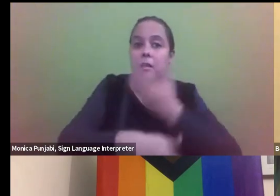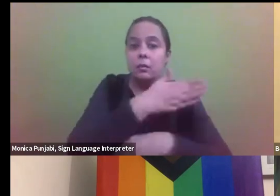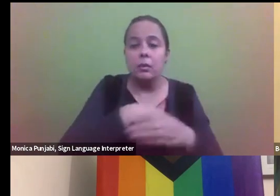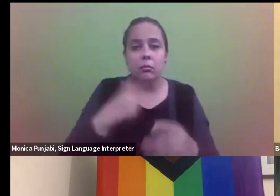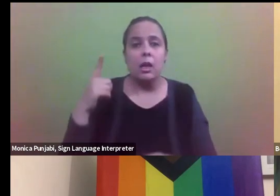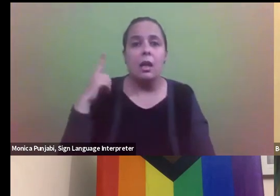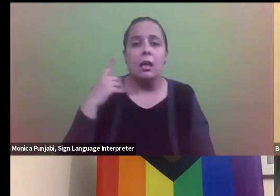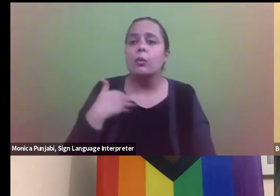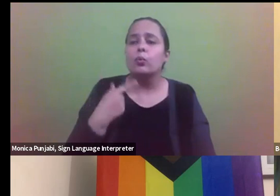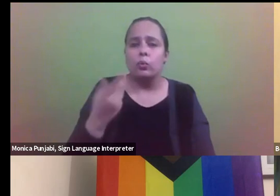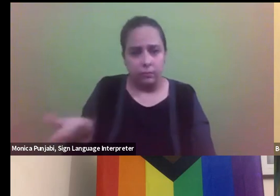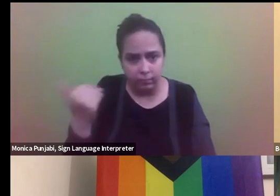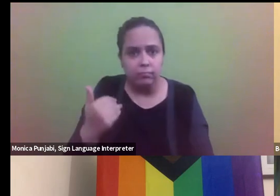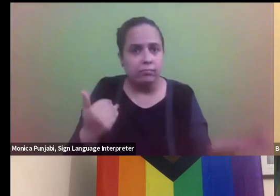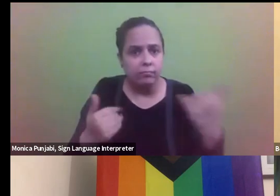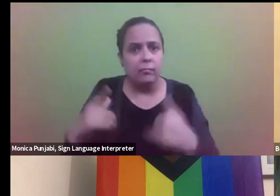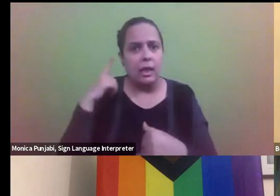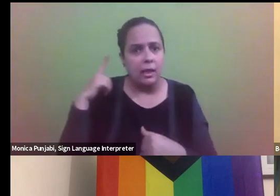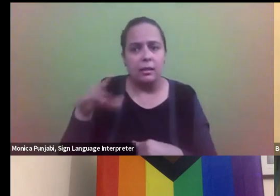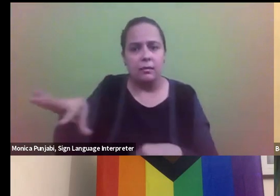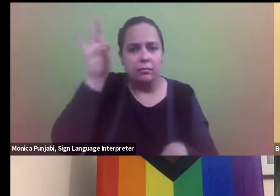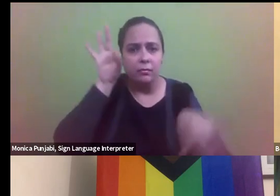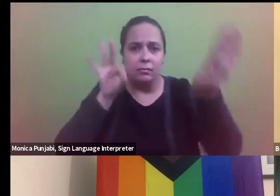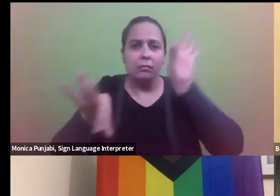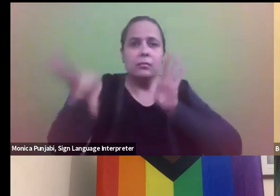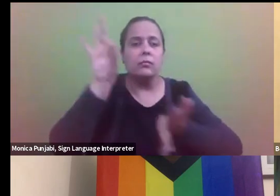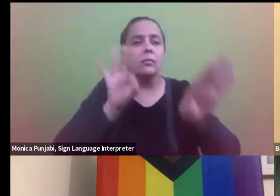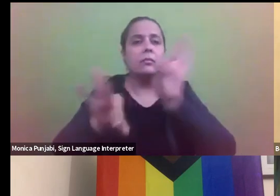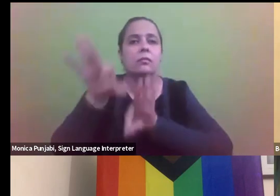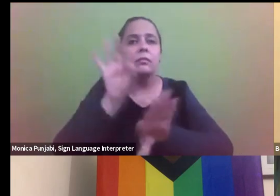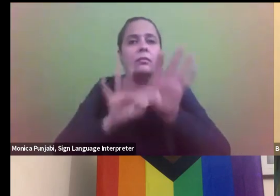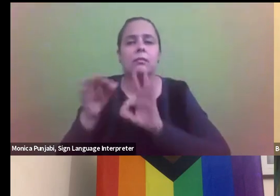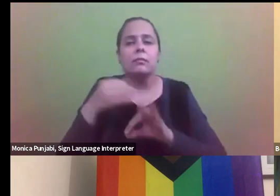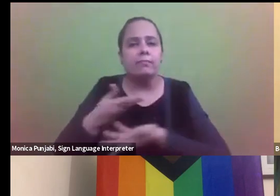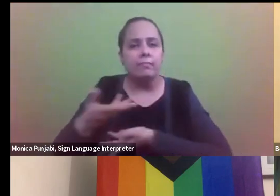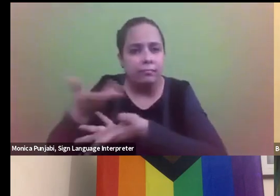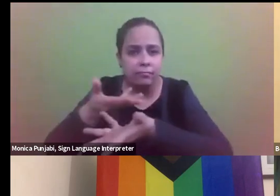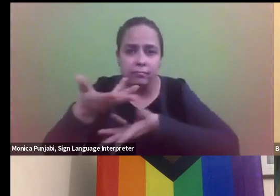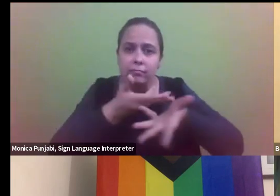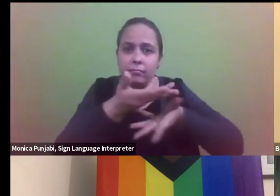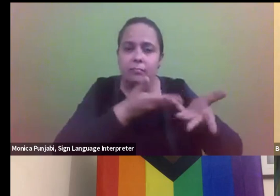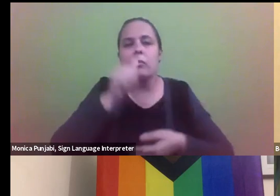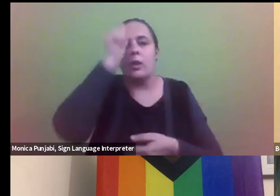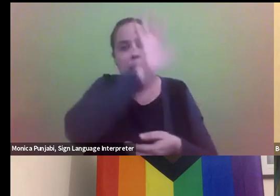people who already have a lot of privilege. So I think this is one of the things that we've dealt with a lot in India, where